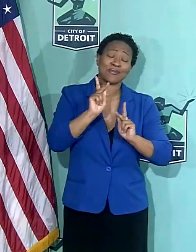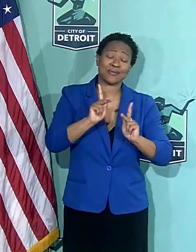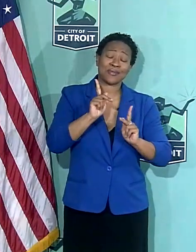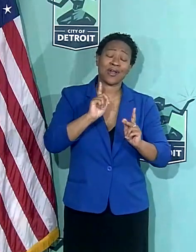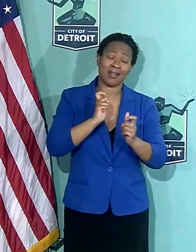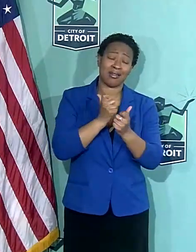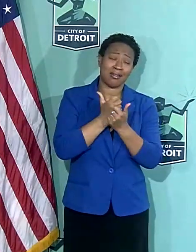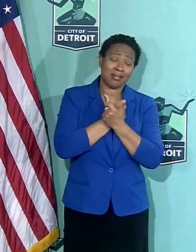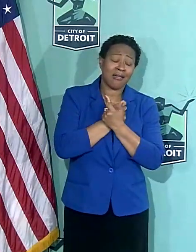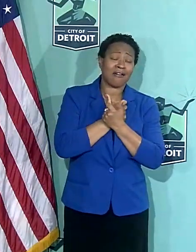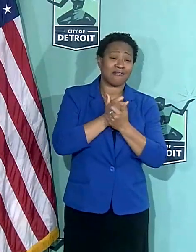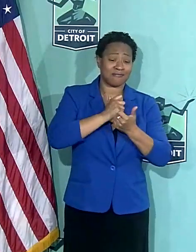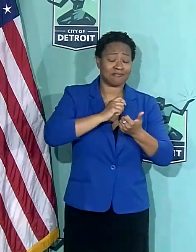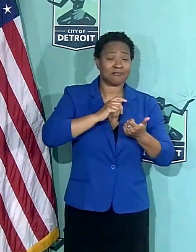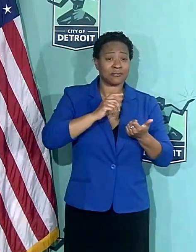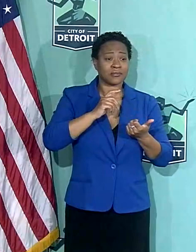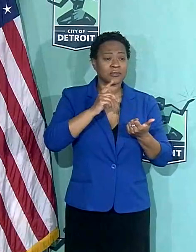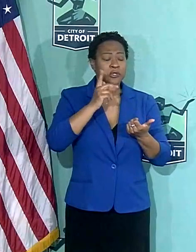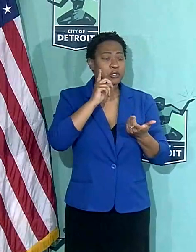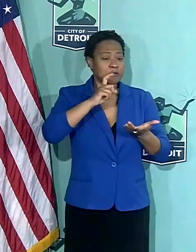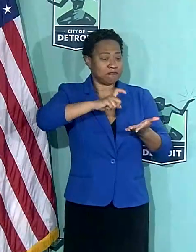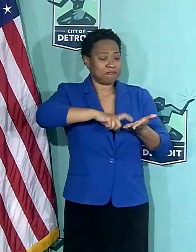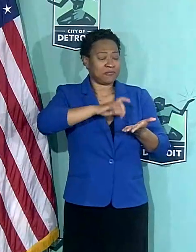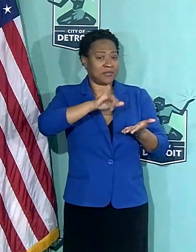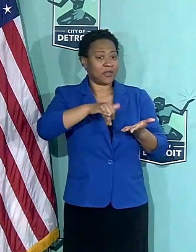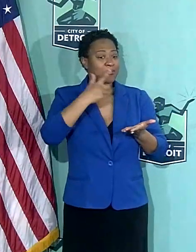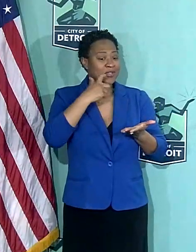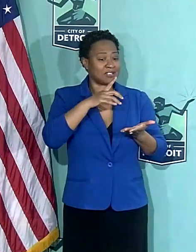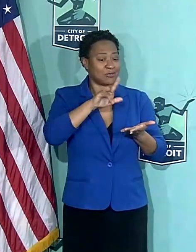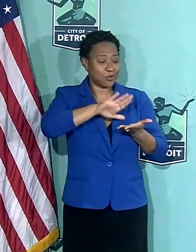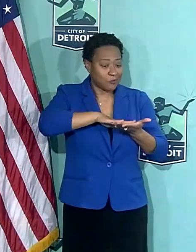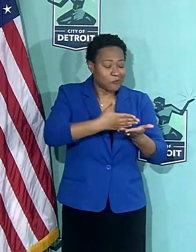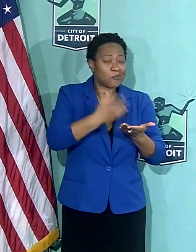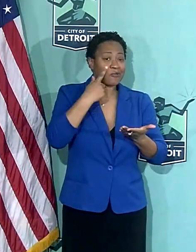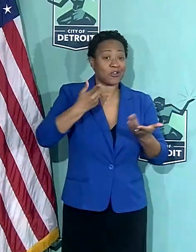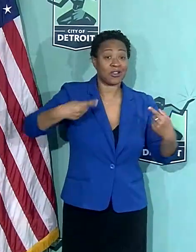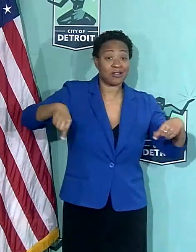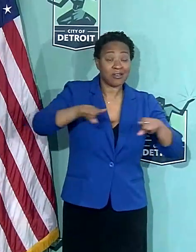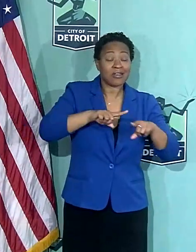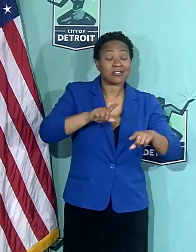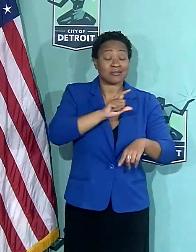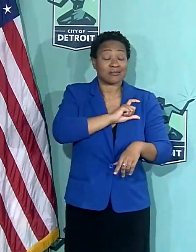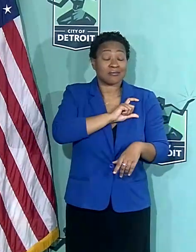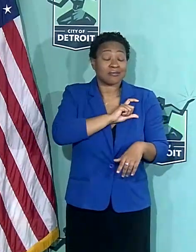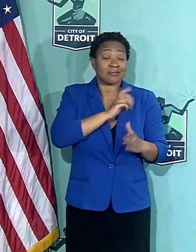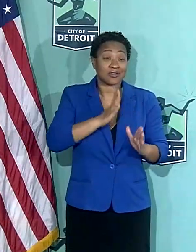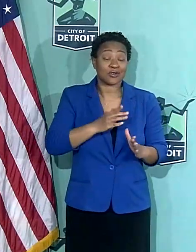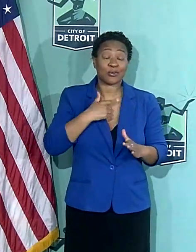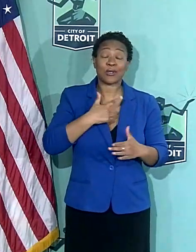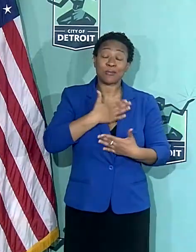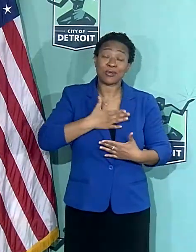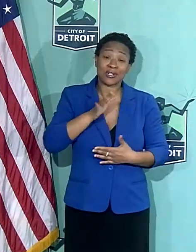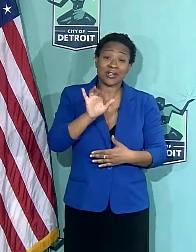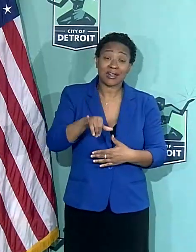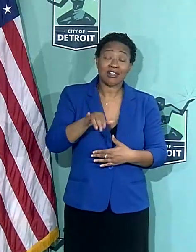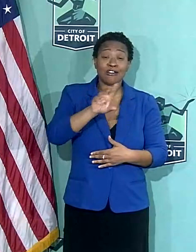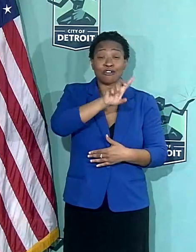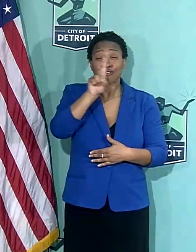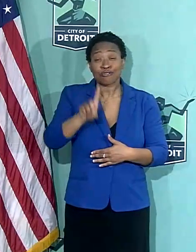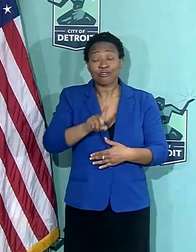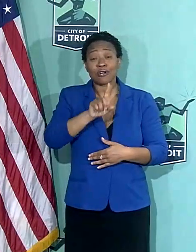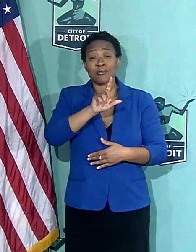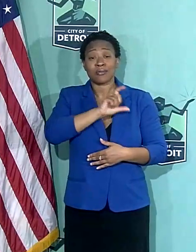went into preparing these meals for the officers, and we truly appreciate it. For the Detroit Police Department, our